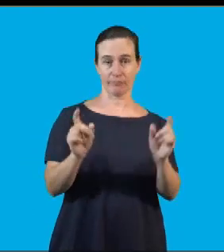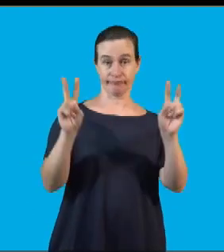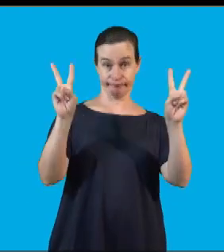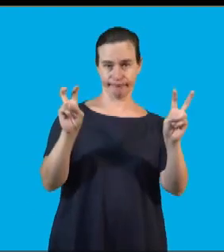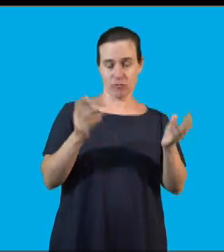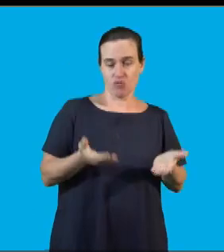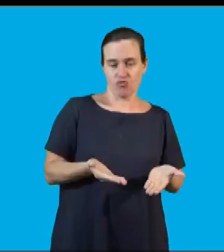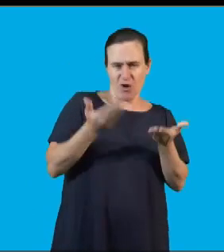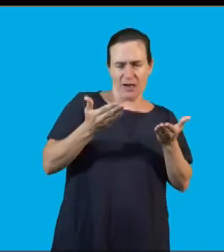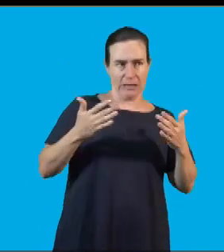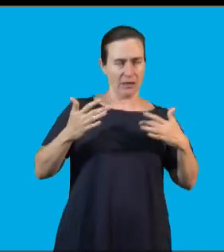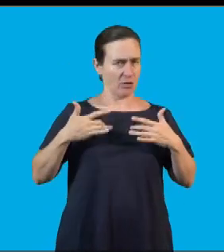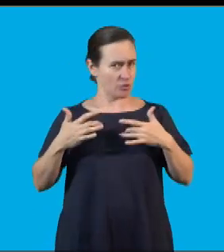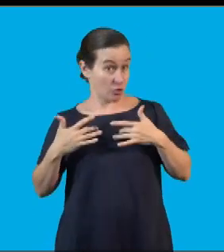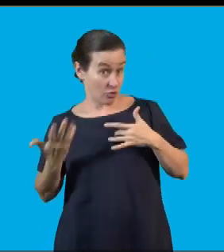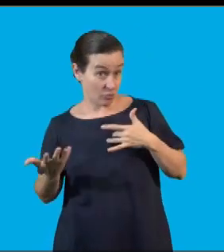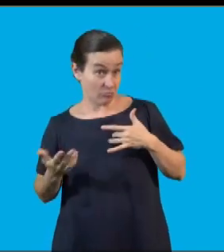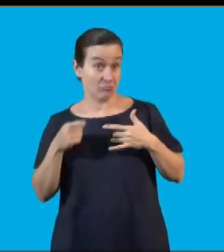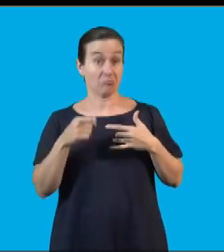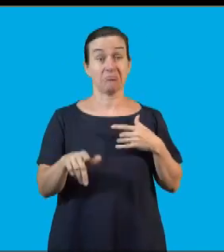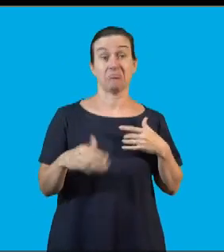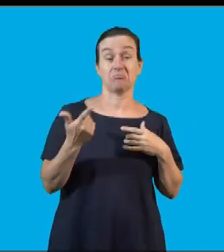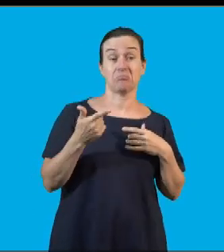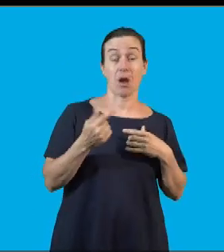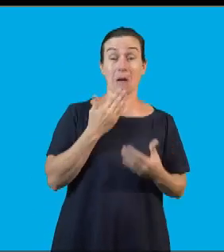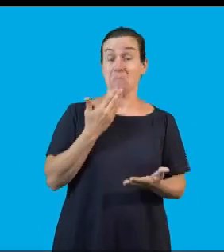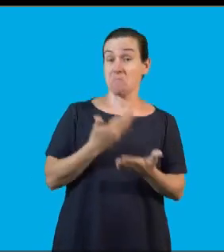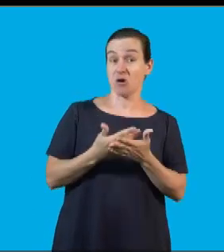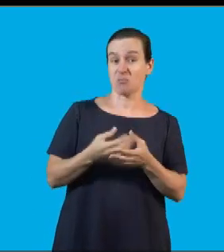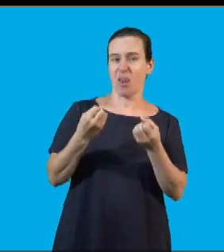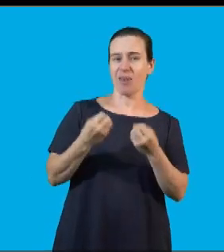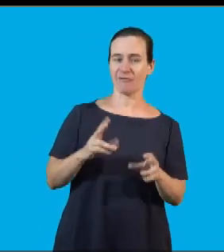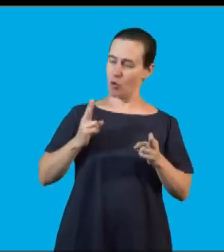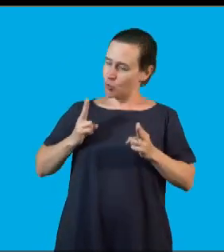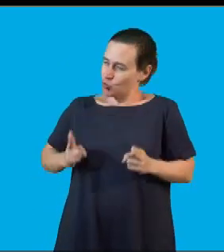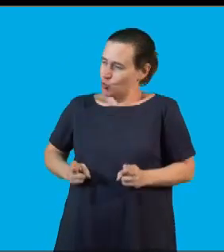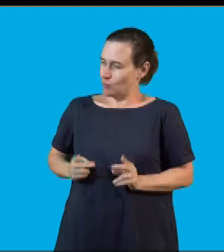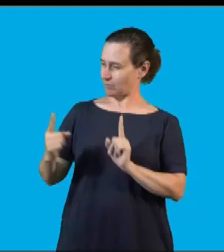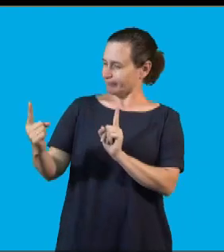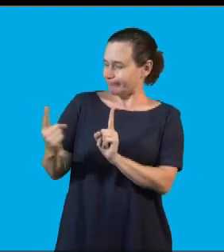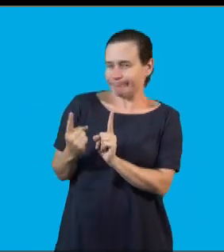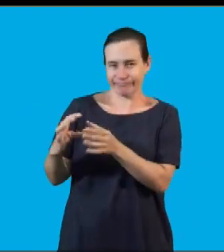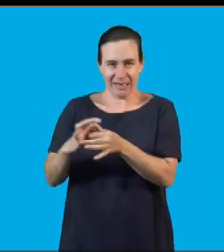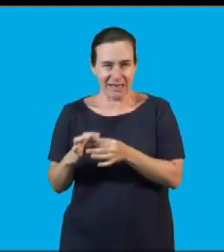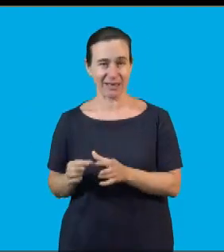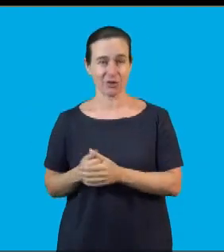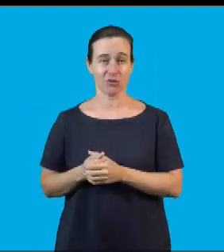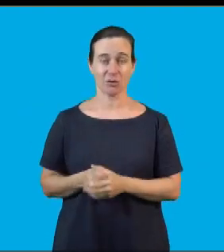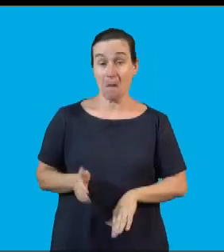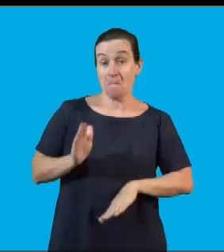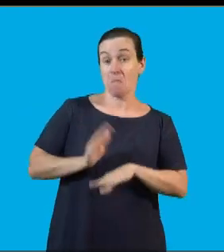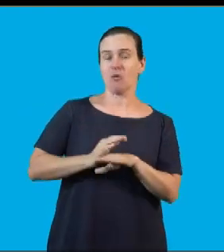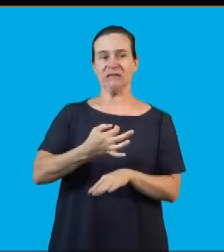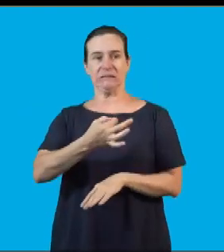raises concerns about data security, potential loss of the human touch, the greater the risk